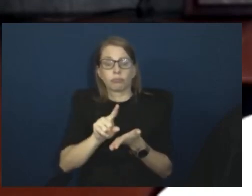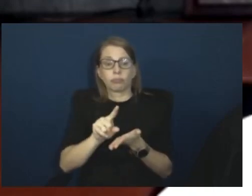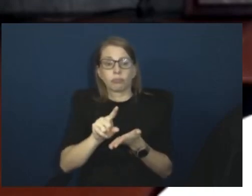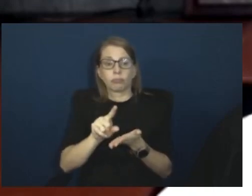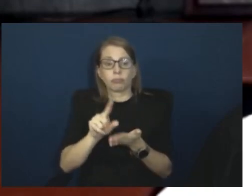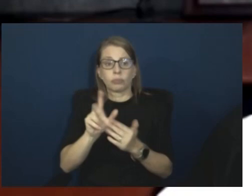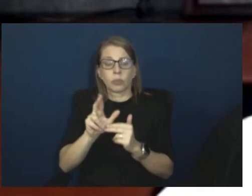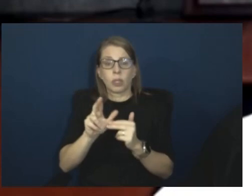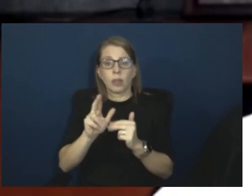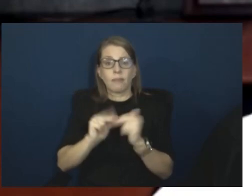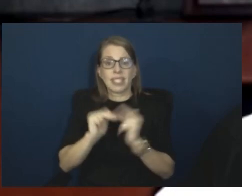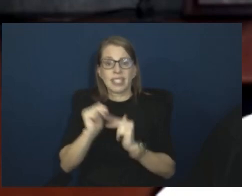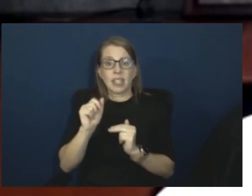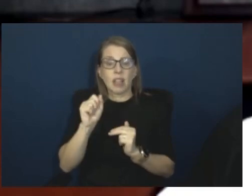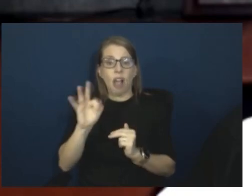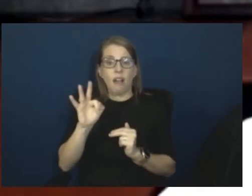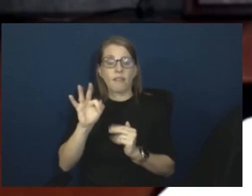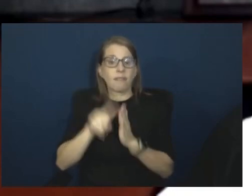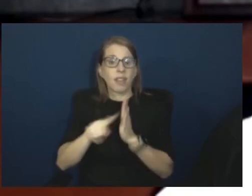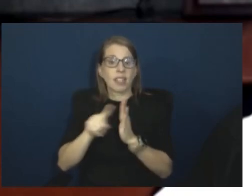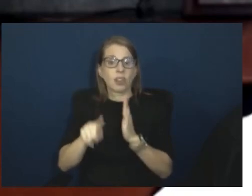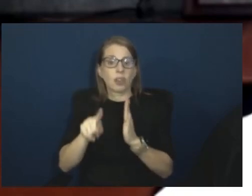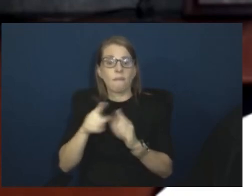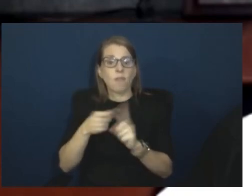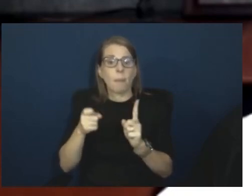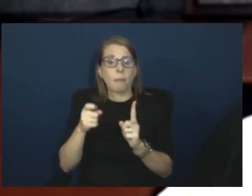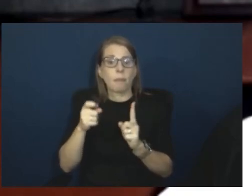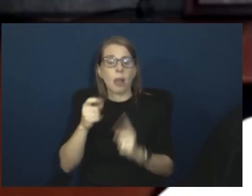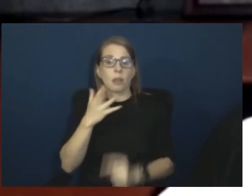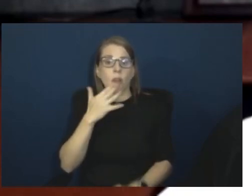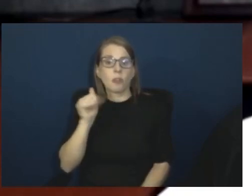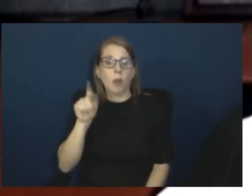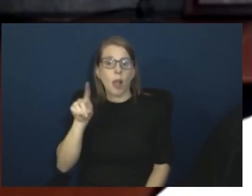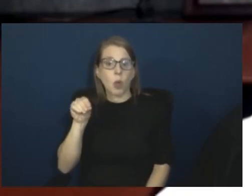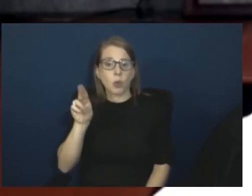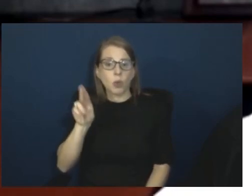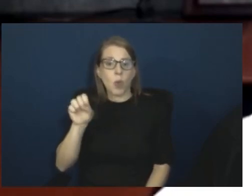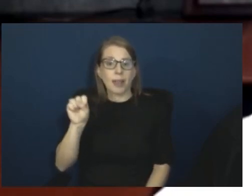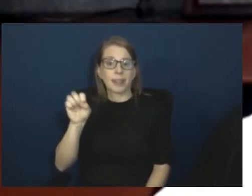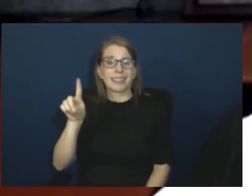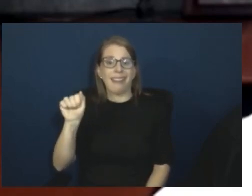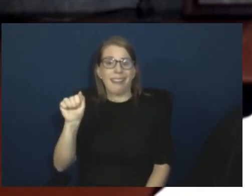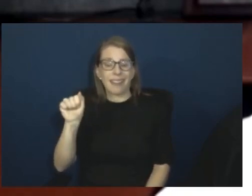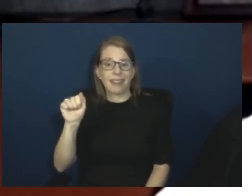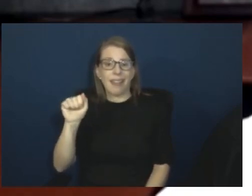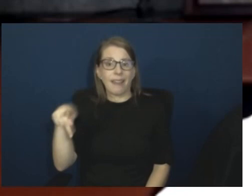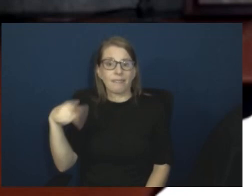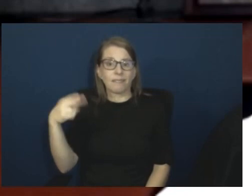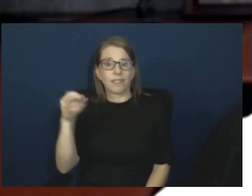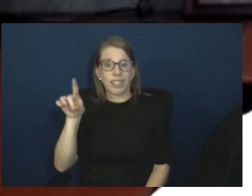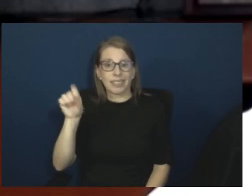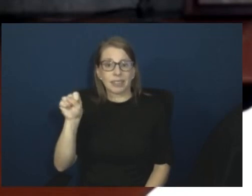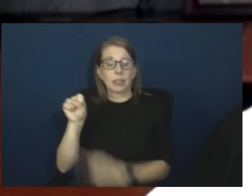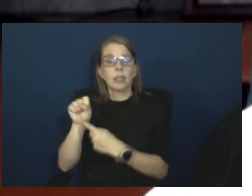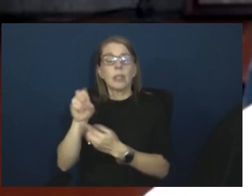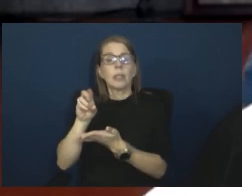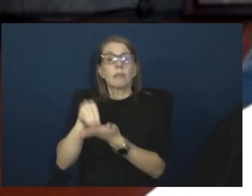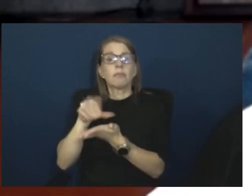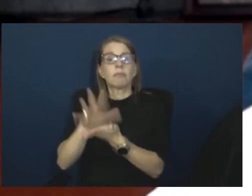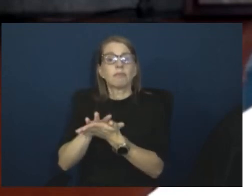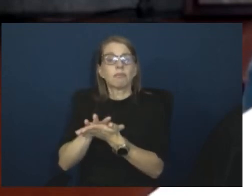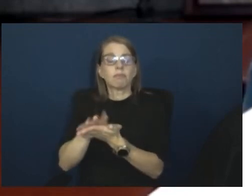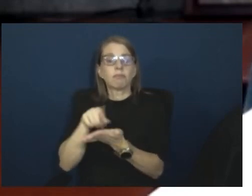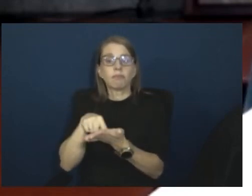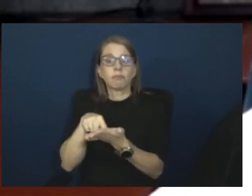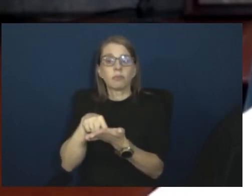facility or by investigators from Colorado, from USDA APHIS, and they reported that